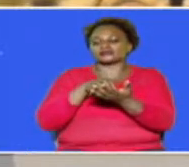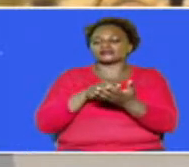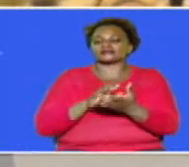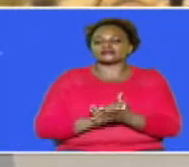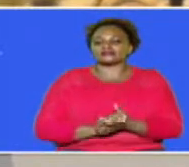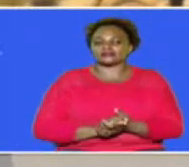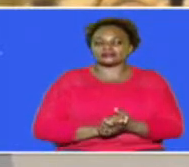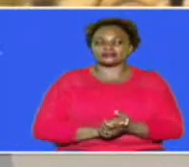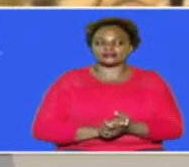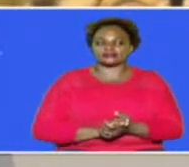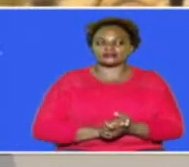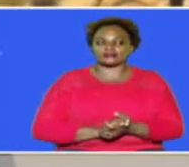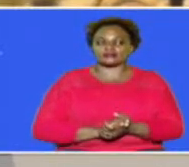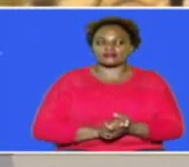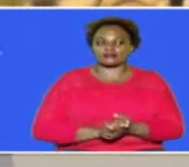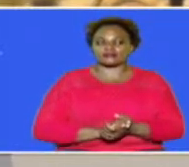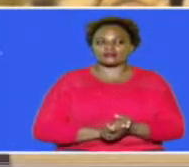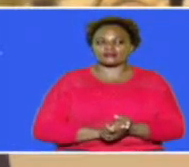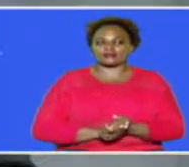KTN News, Nairobi.